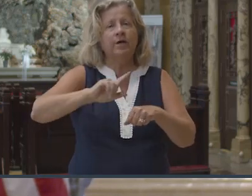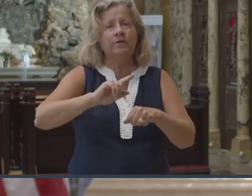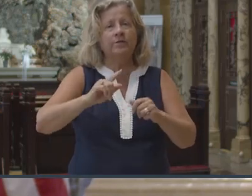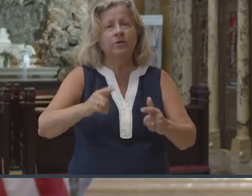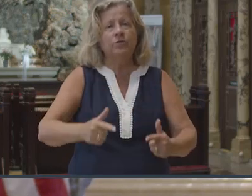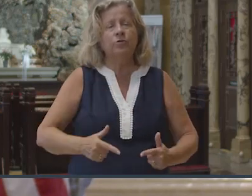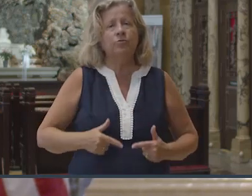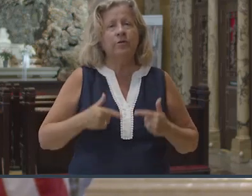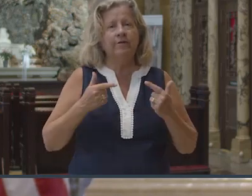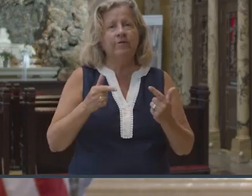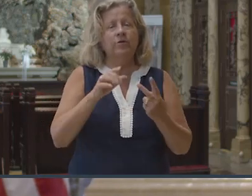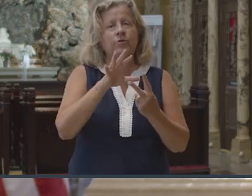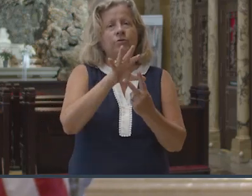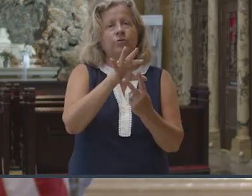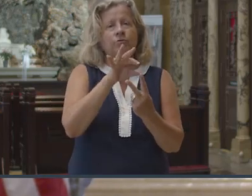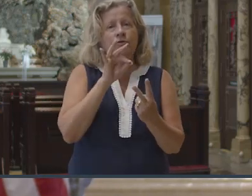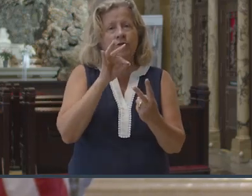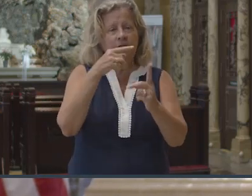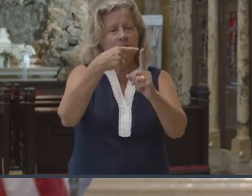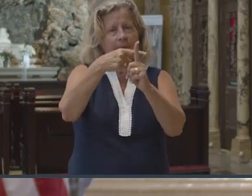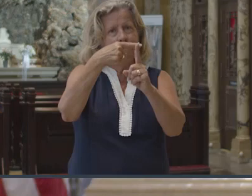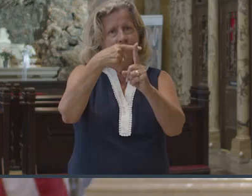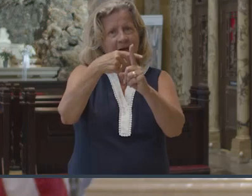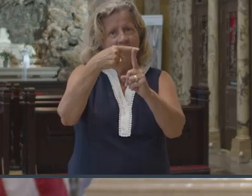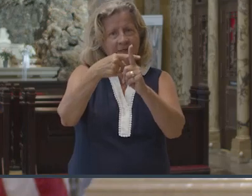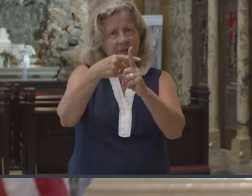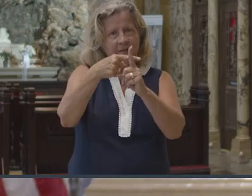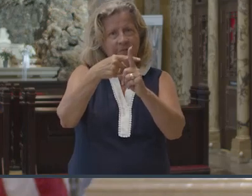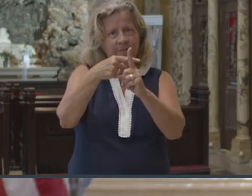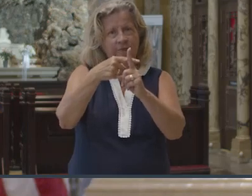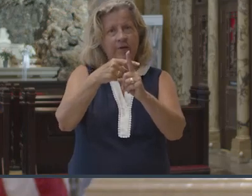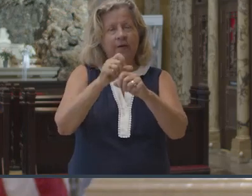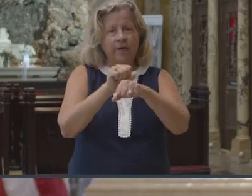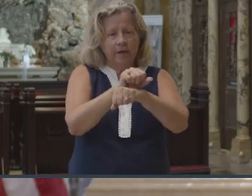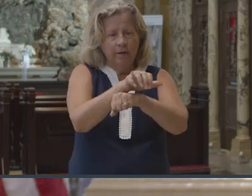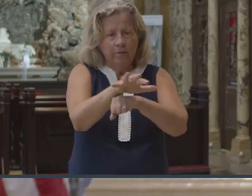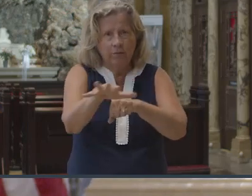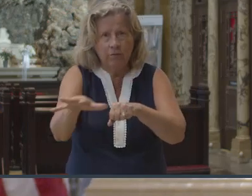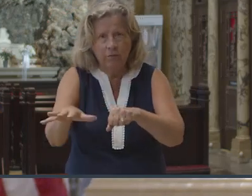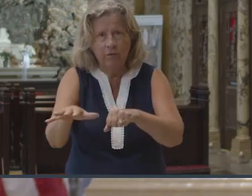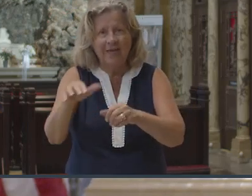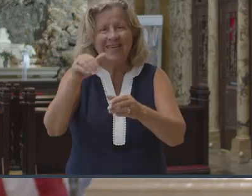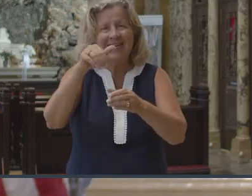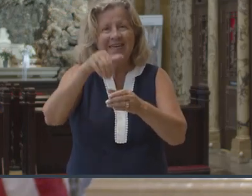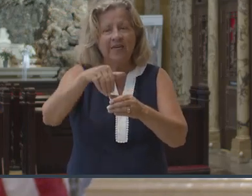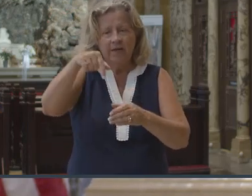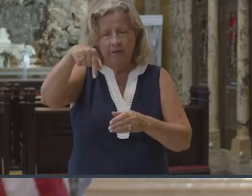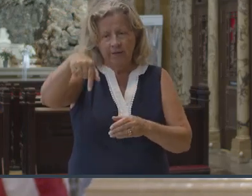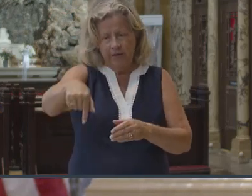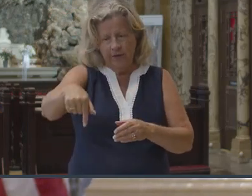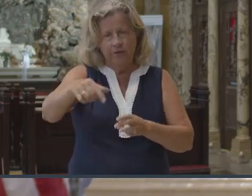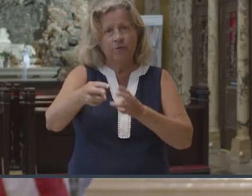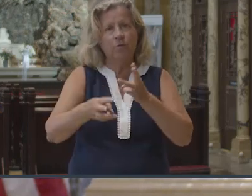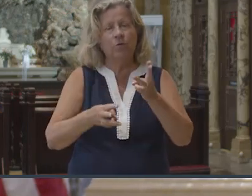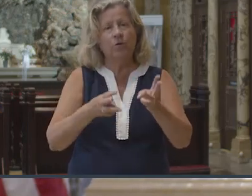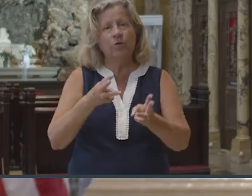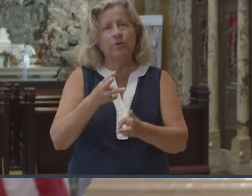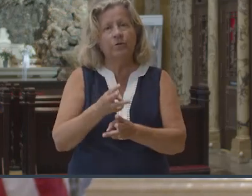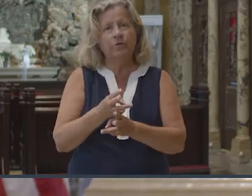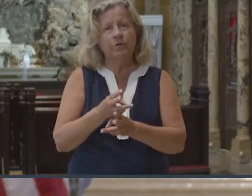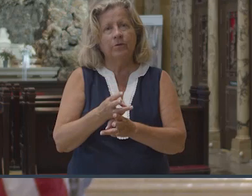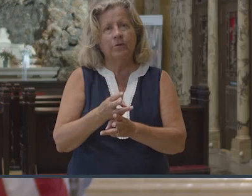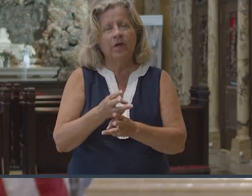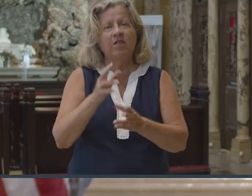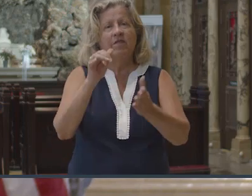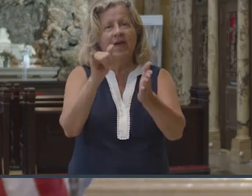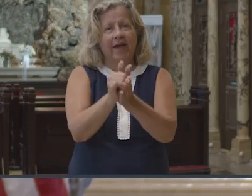to choose to leave a positive mark on this world. And it throws down this challenge for you and